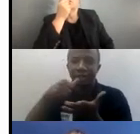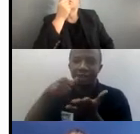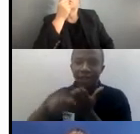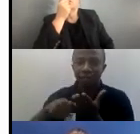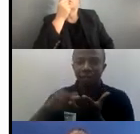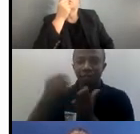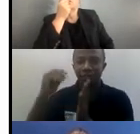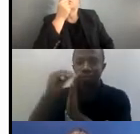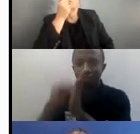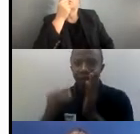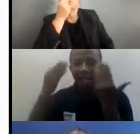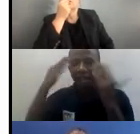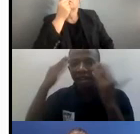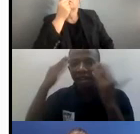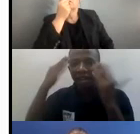the caption.